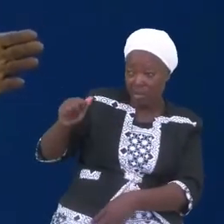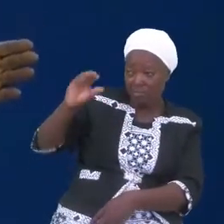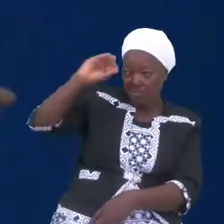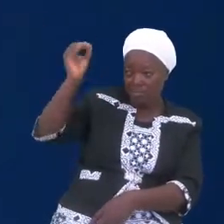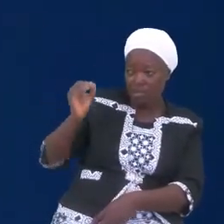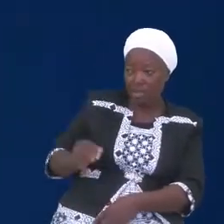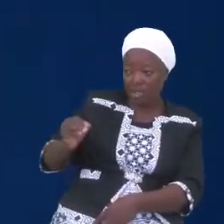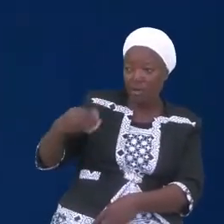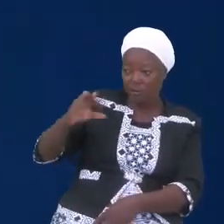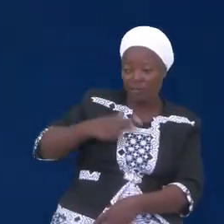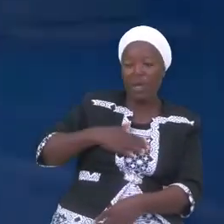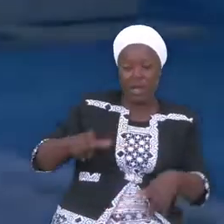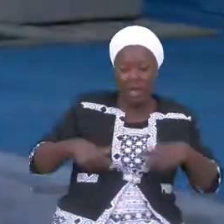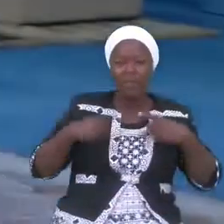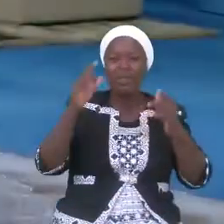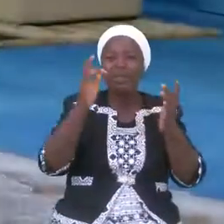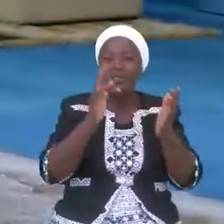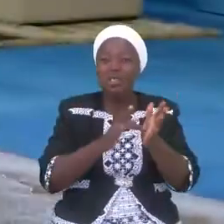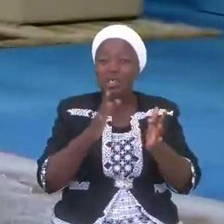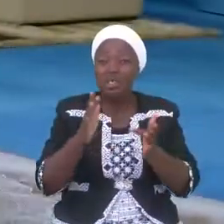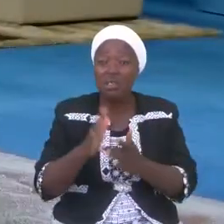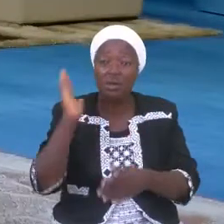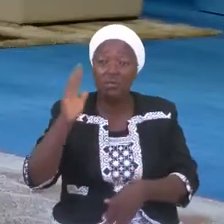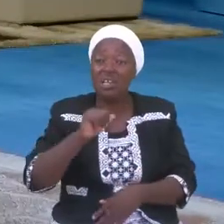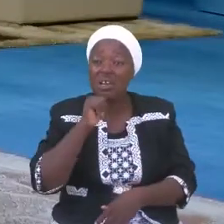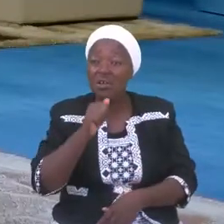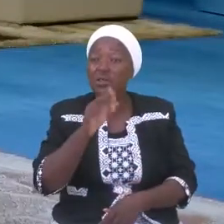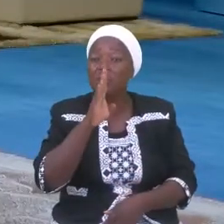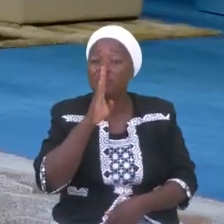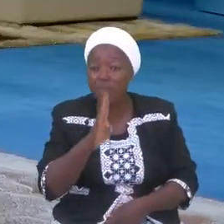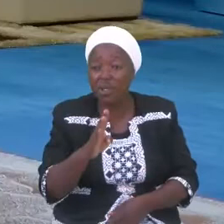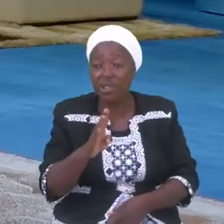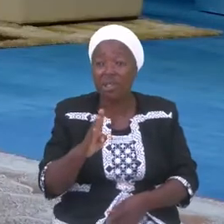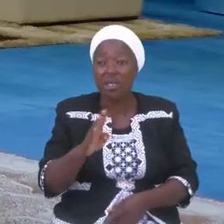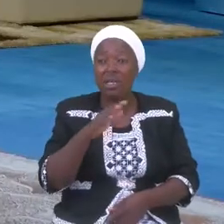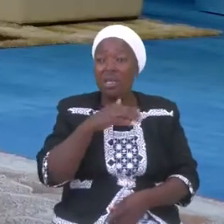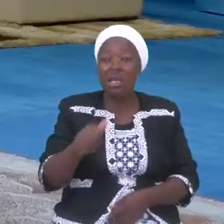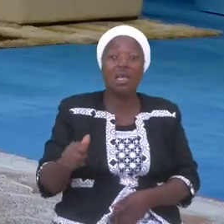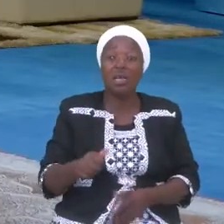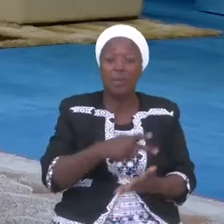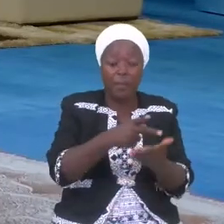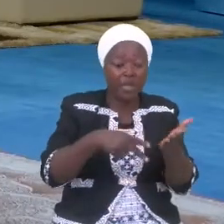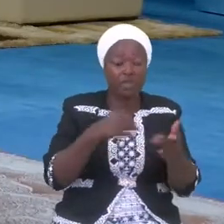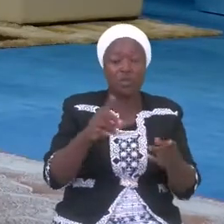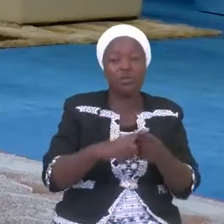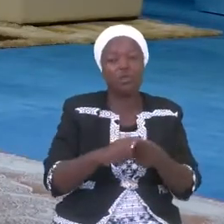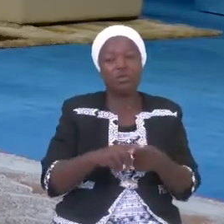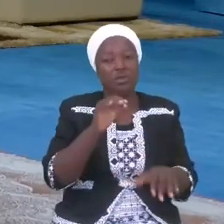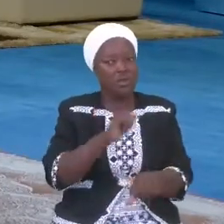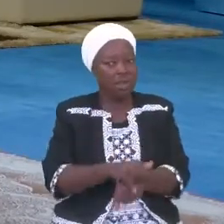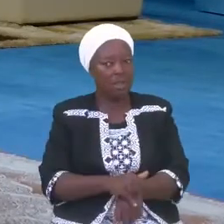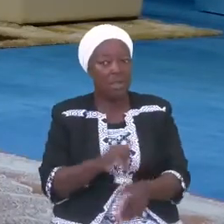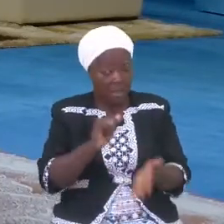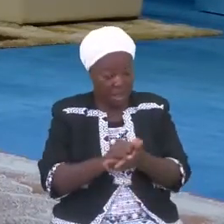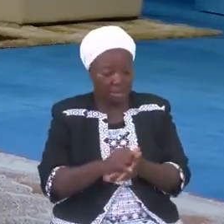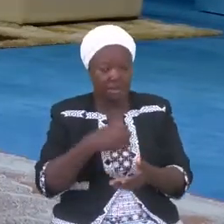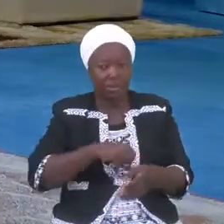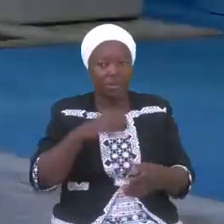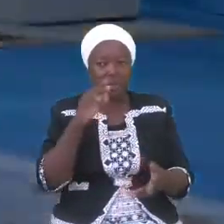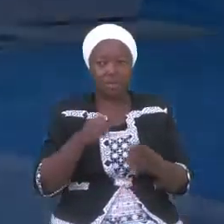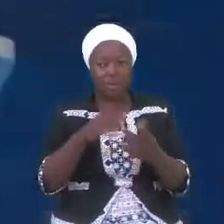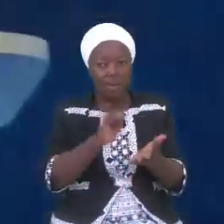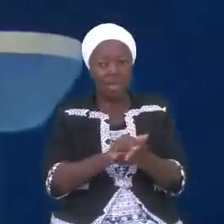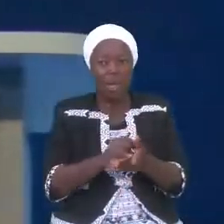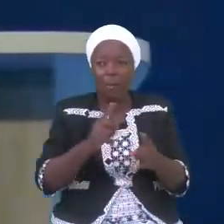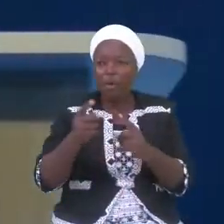life. Jesus will not be a party to that. But you forsake